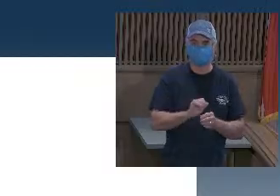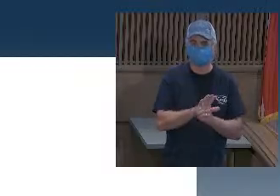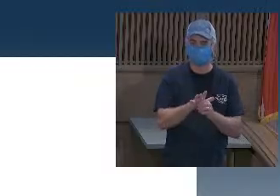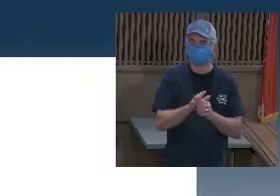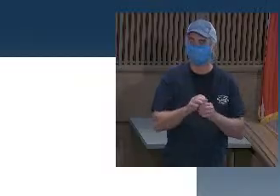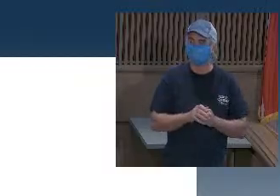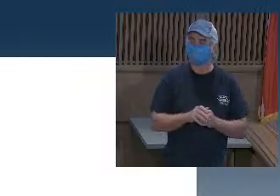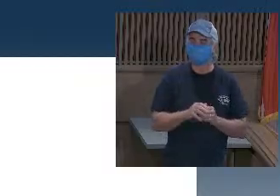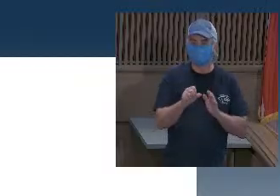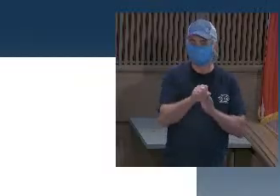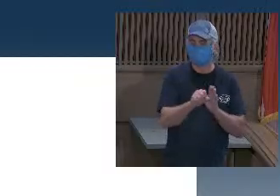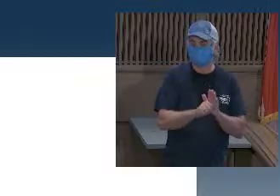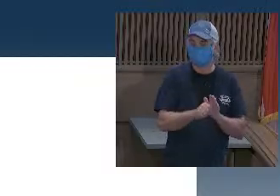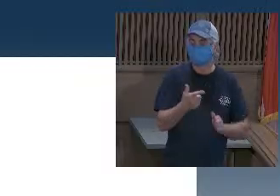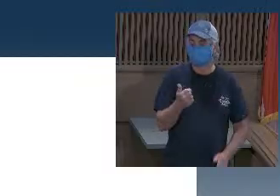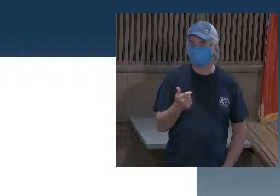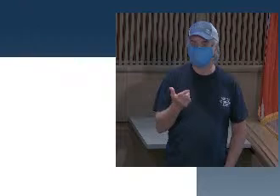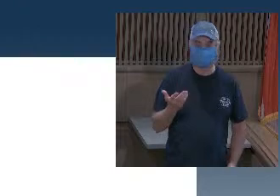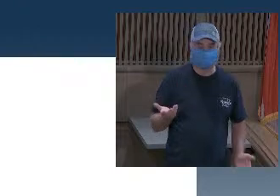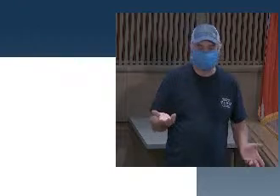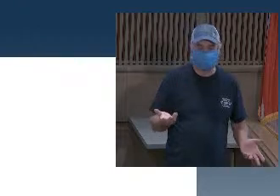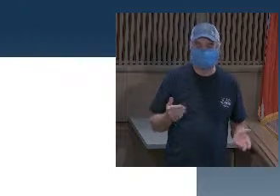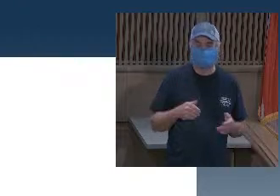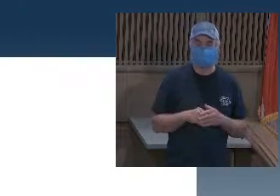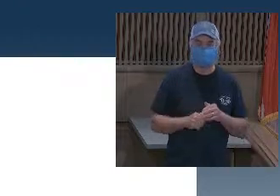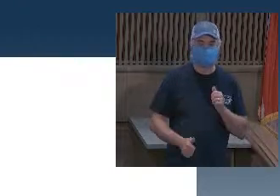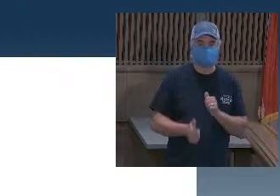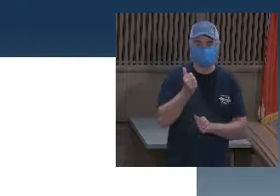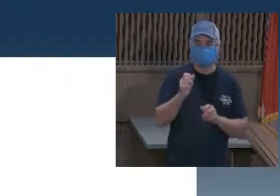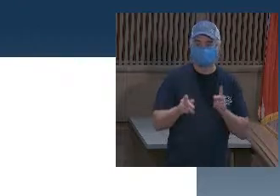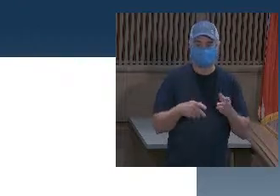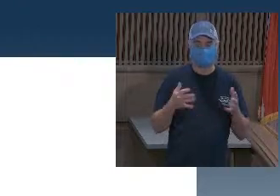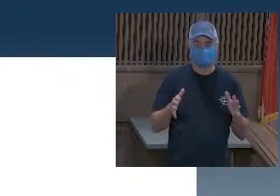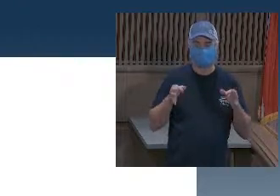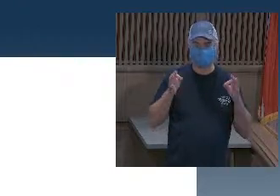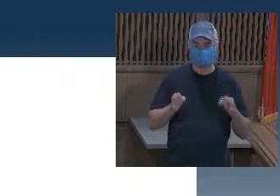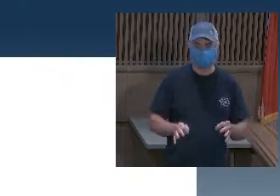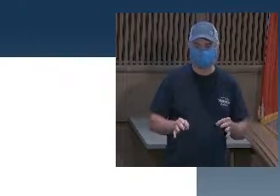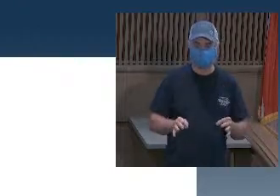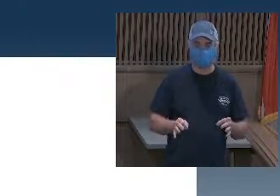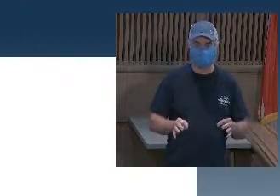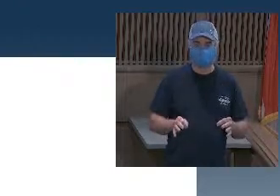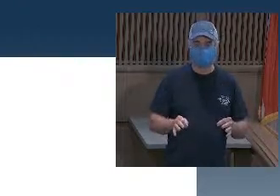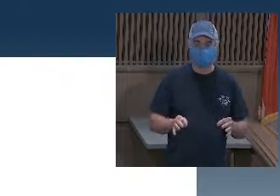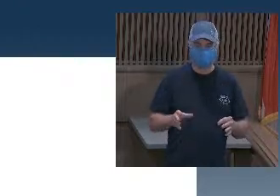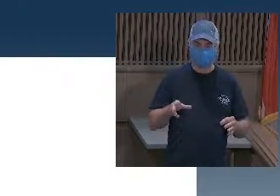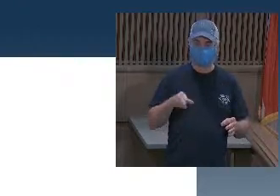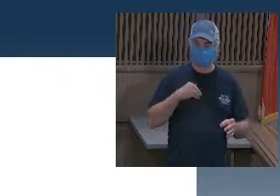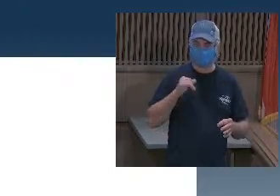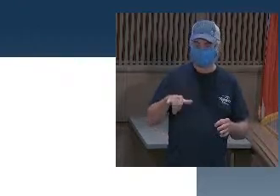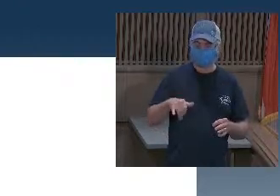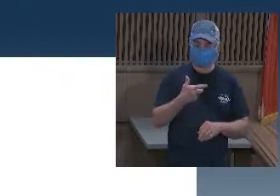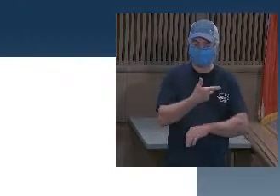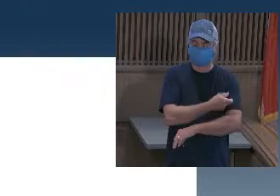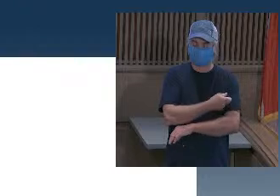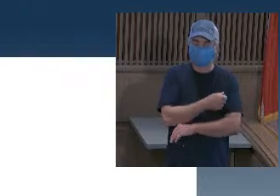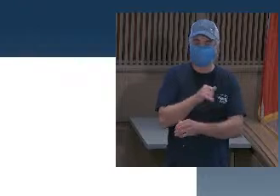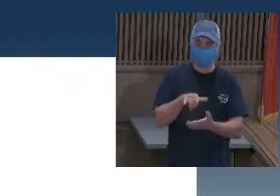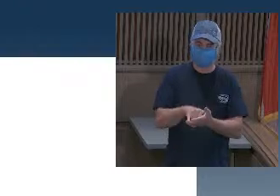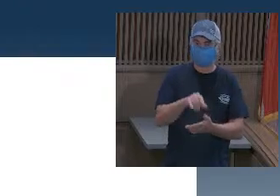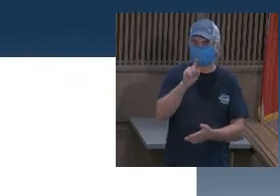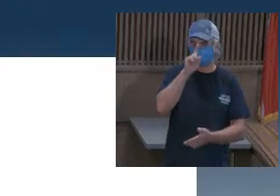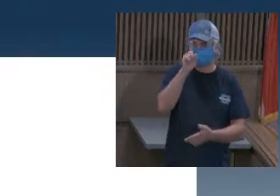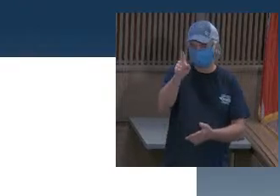Throughout the state of Georgia, most people have already decided that getting a COVID vaccine is a smart thing to